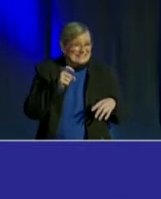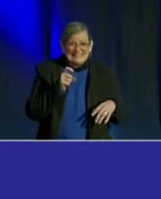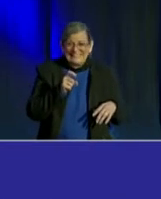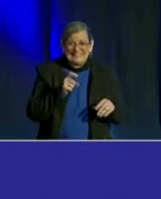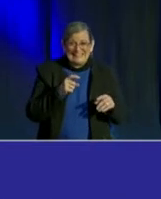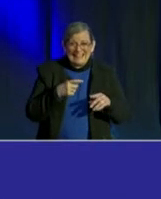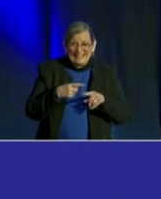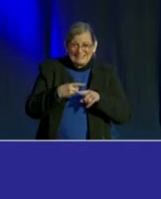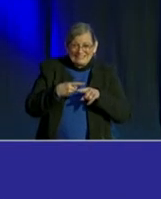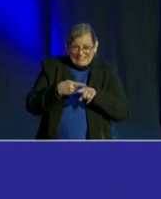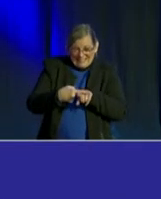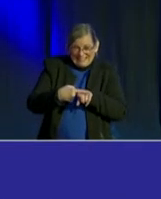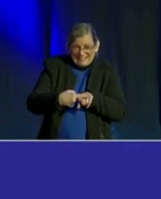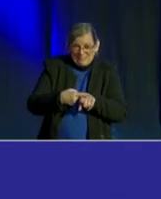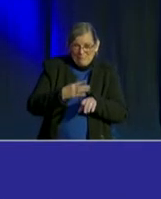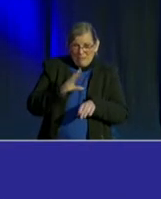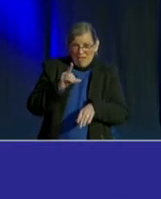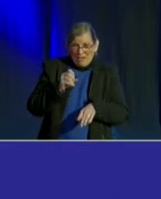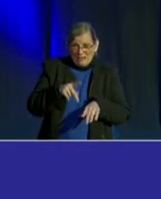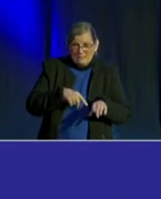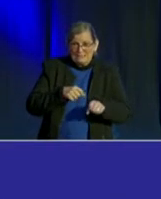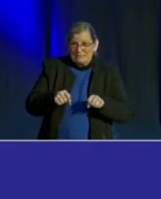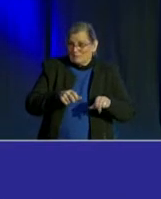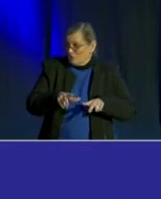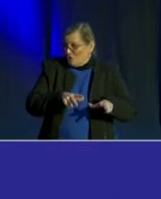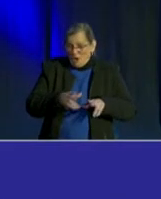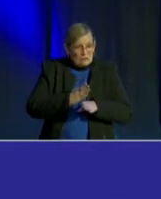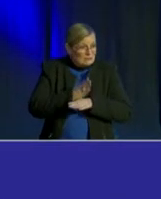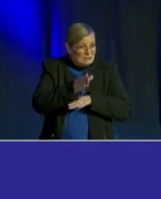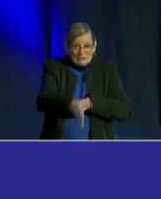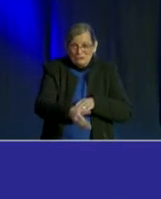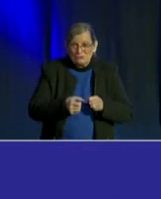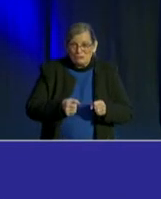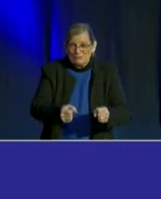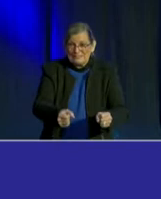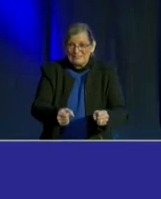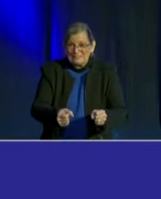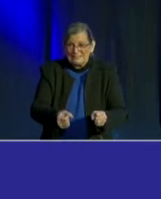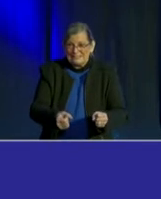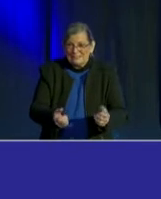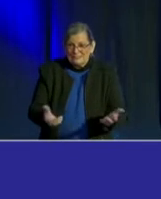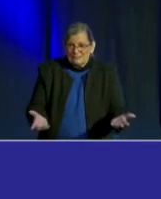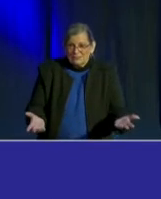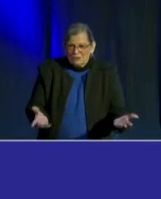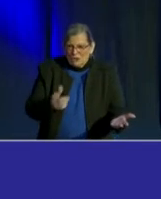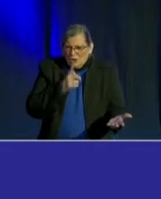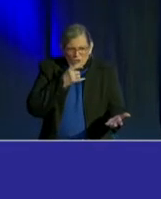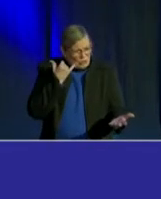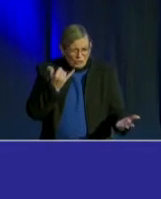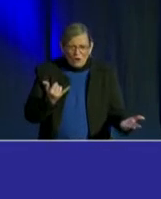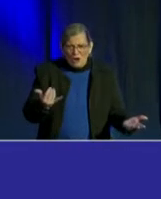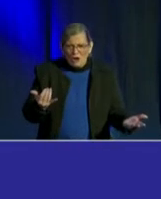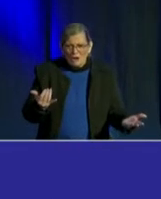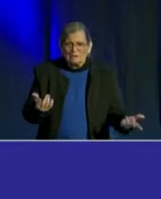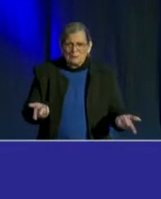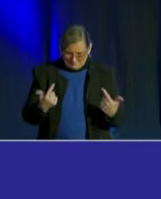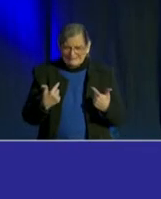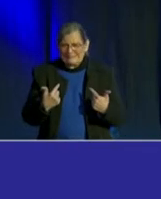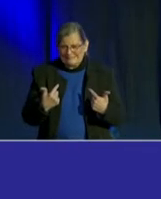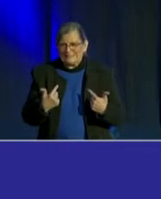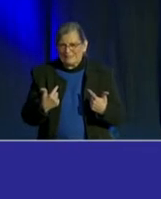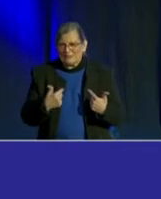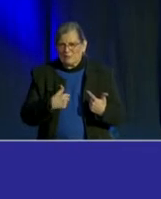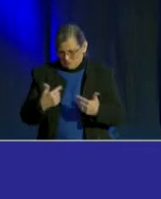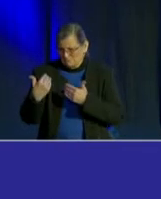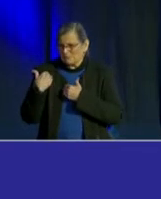blocks where he can safely walk across the street with Vision Zero. So who are you going to call? That's where you